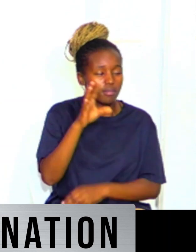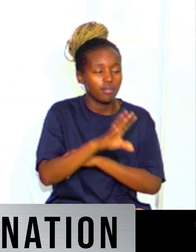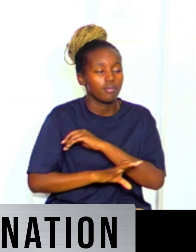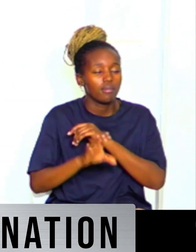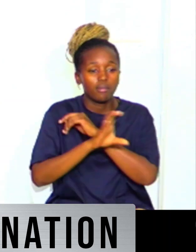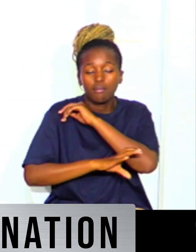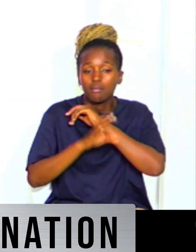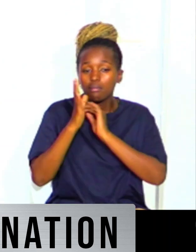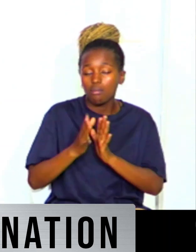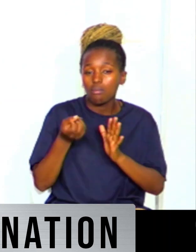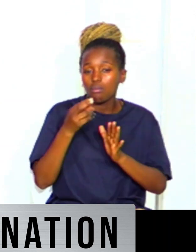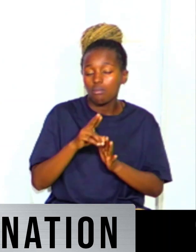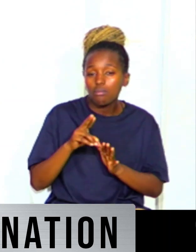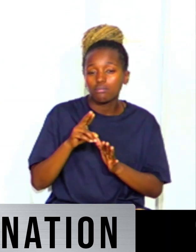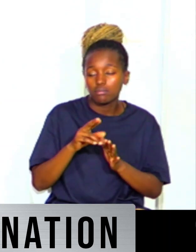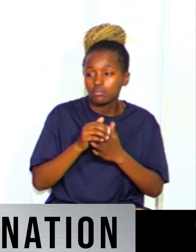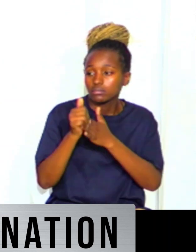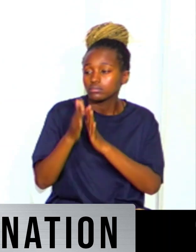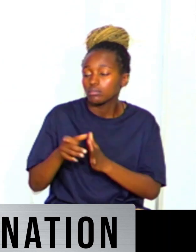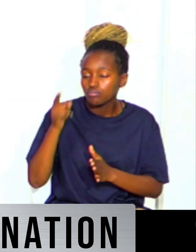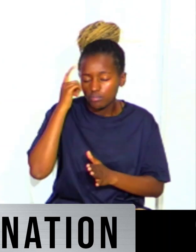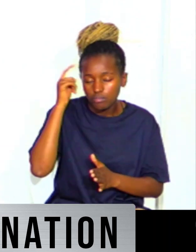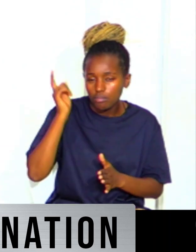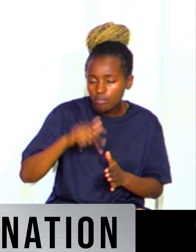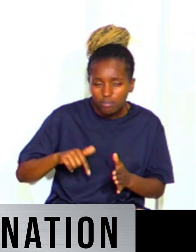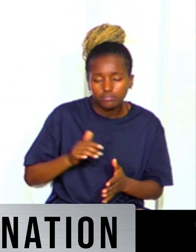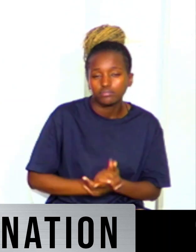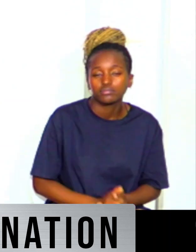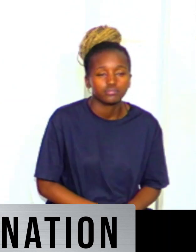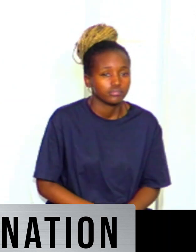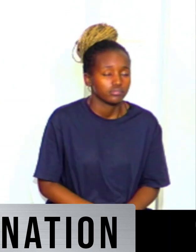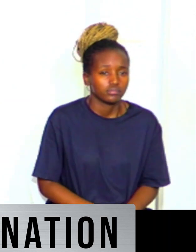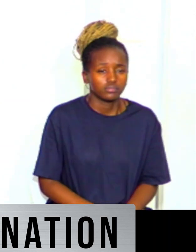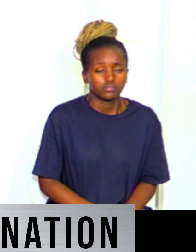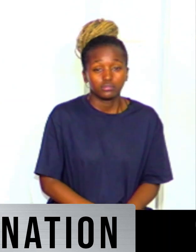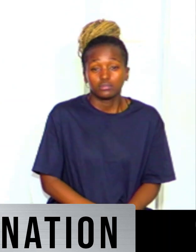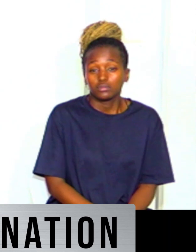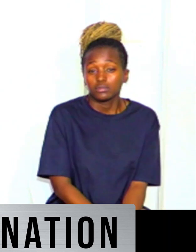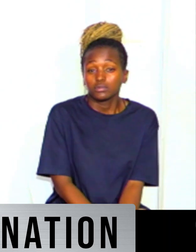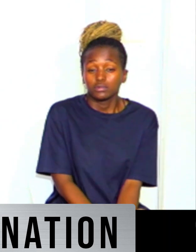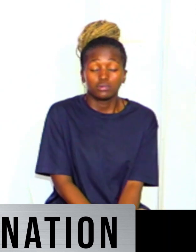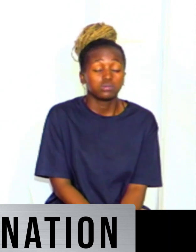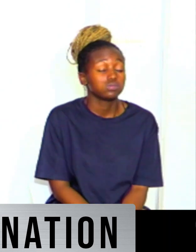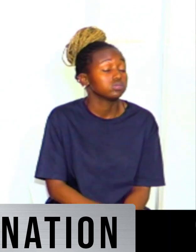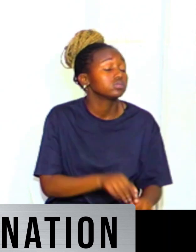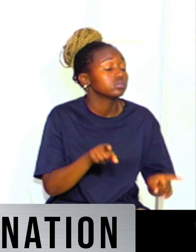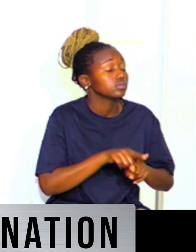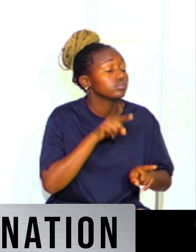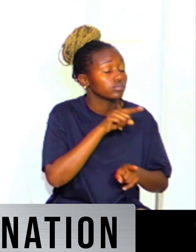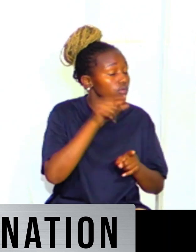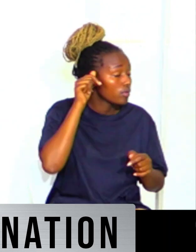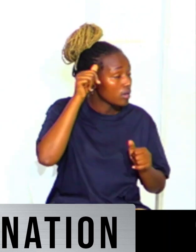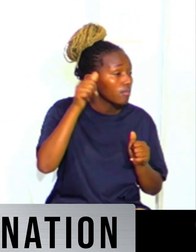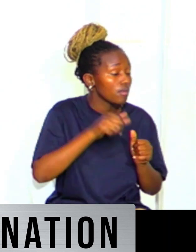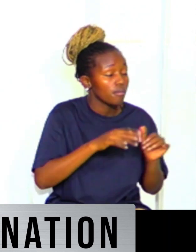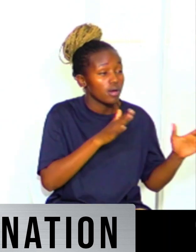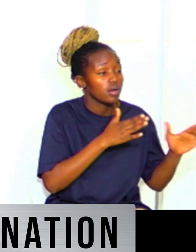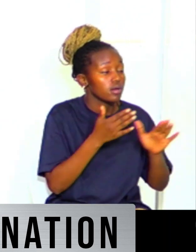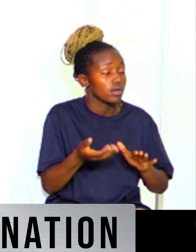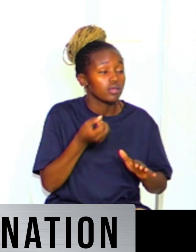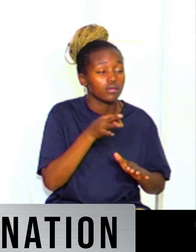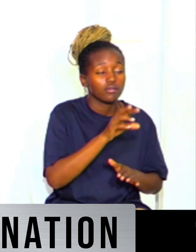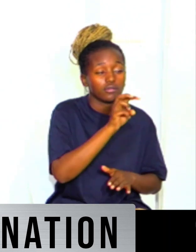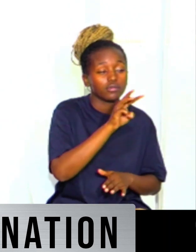know. By the way, you remember the death of, unfortunately, may his soul rest in peace, Charles Ongondowere?